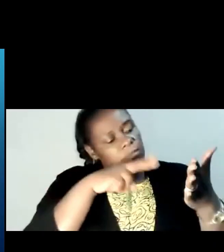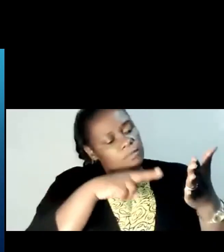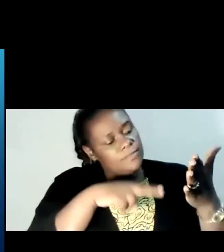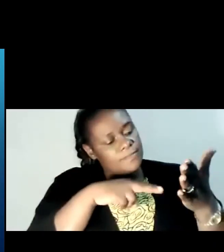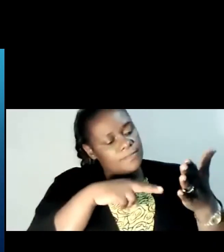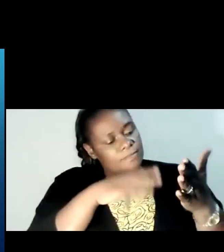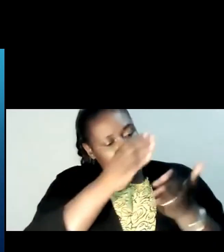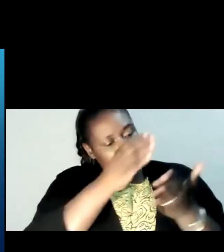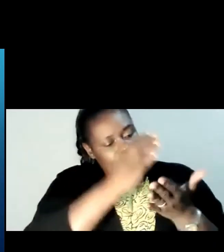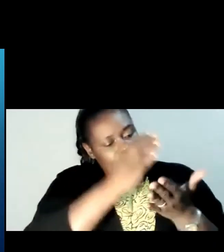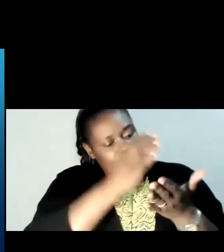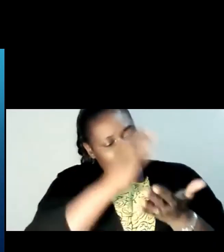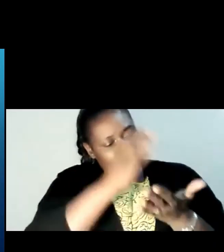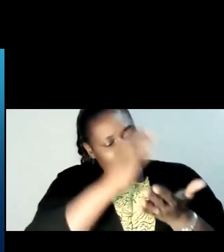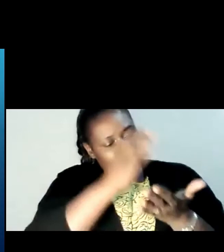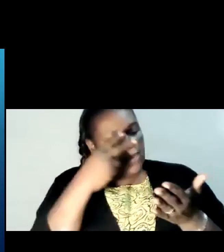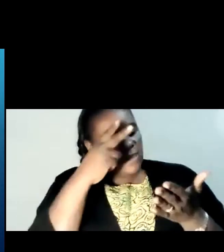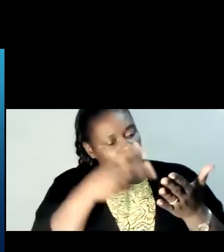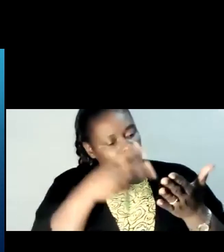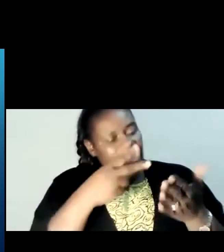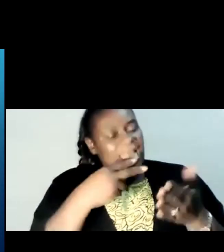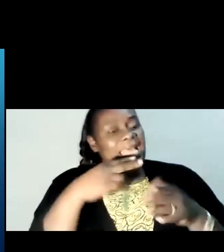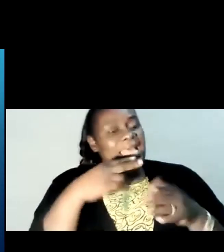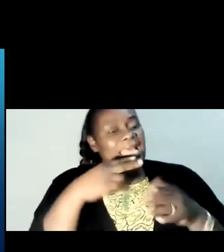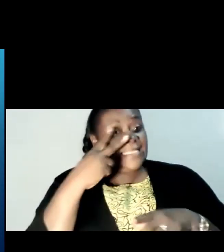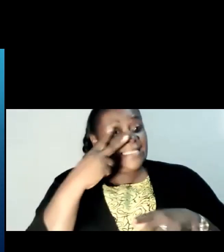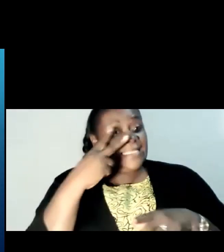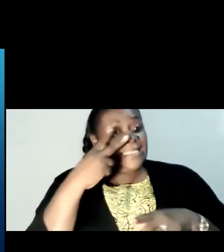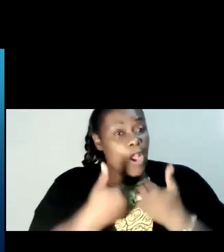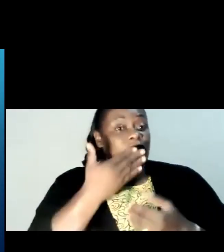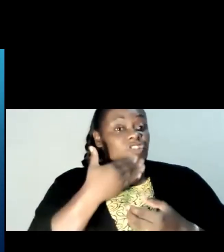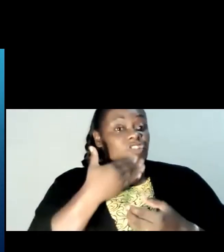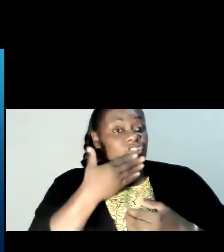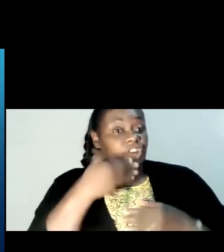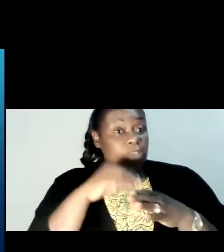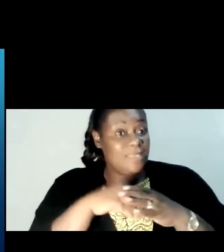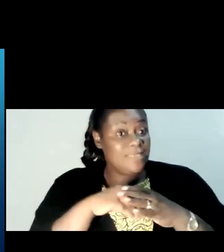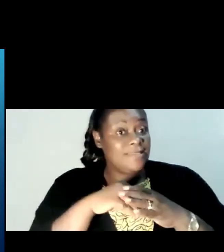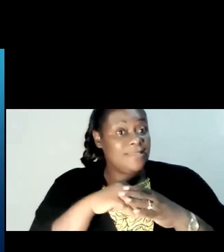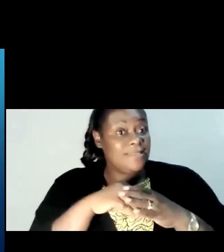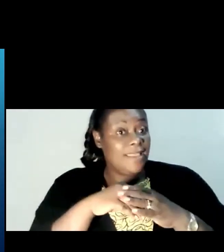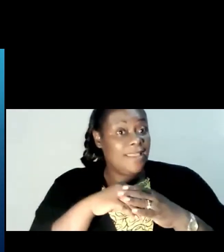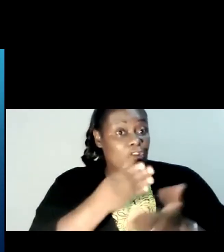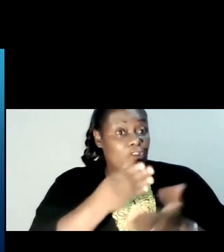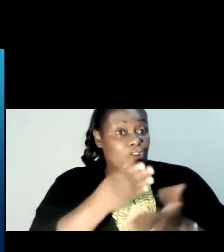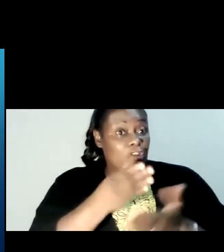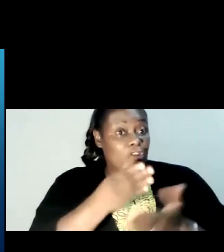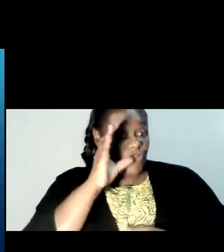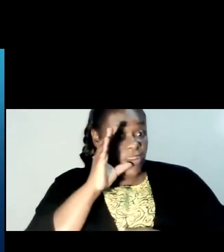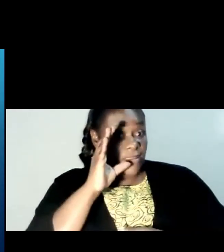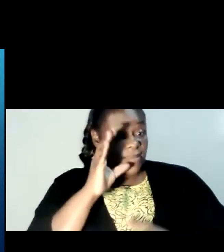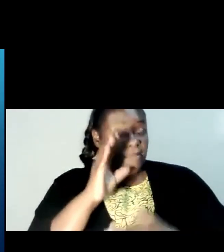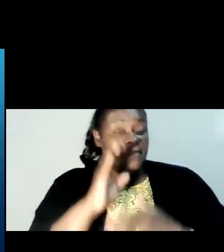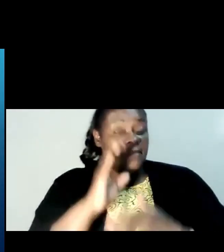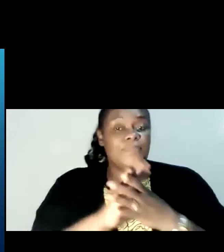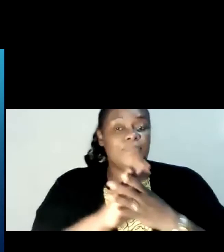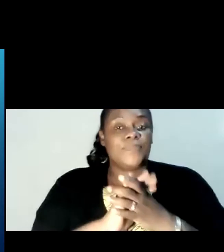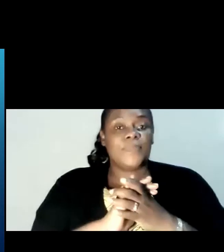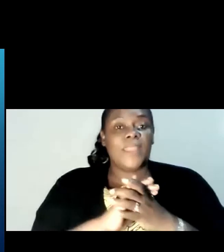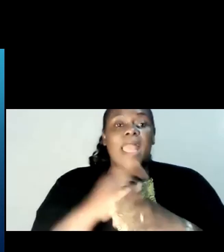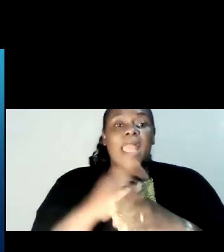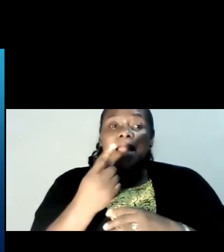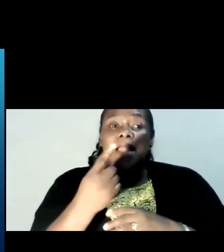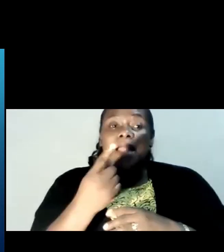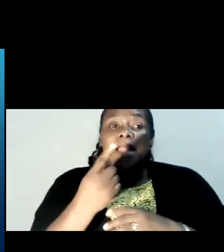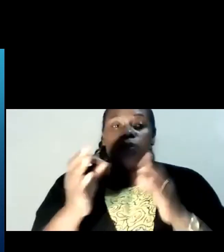see how much sugar is in that. That will tell you whether it's if it's something that's good to drink. I'm